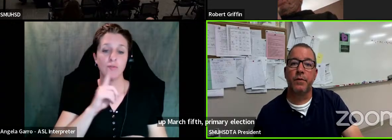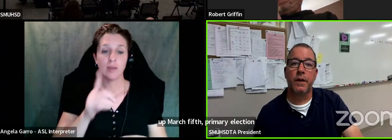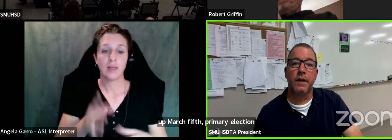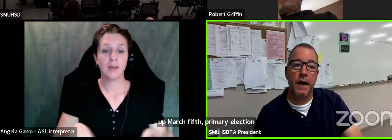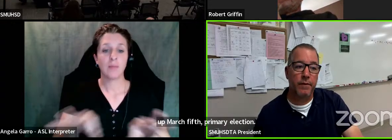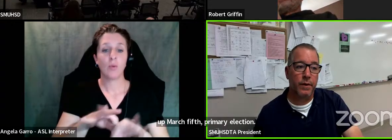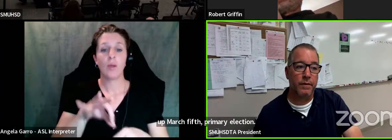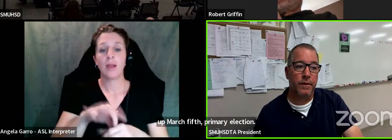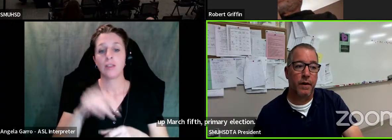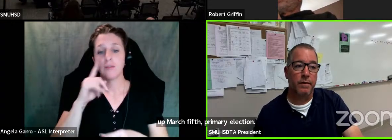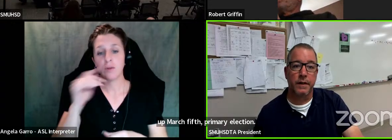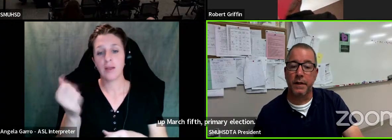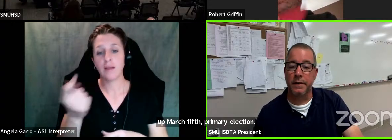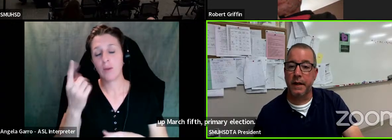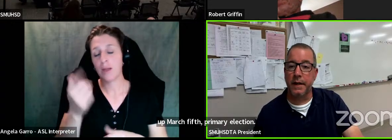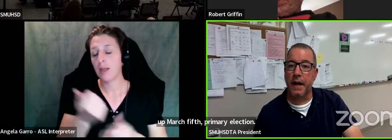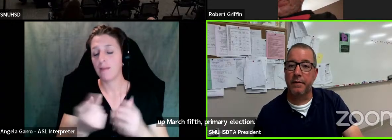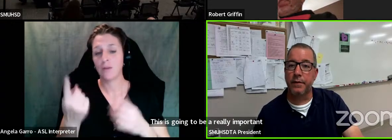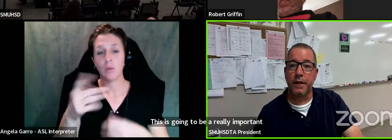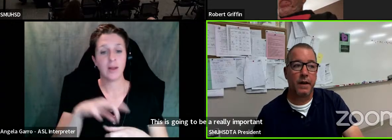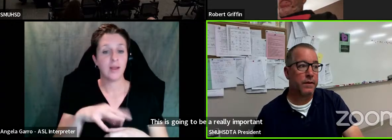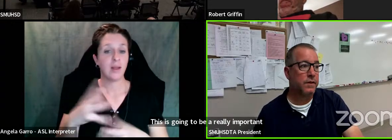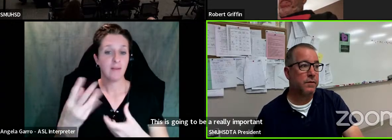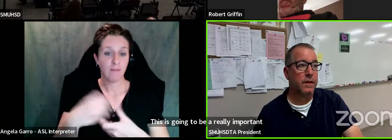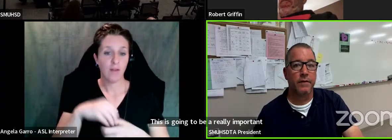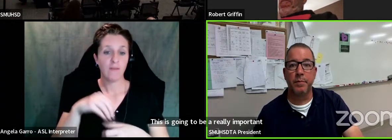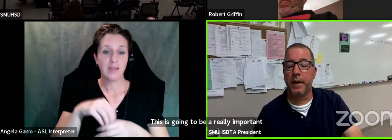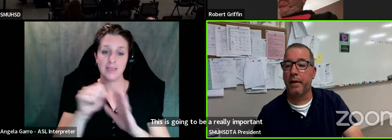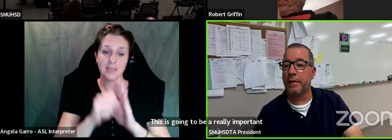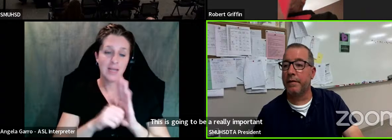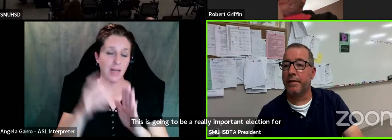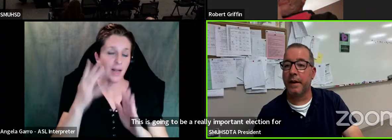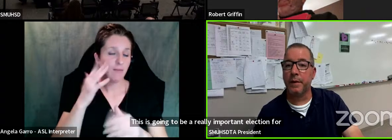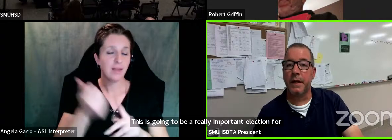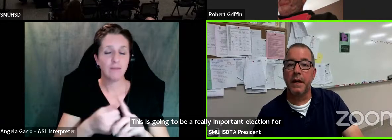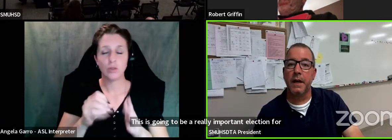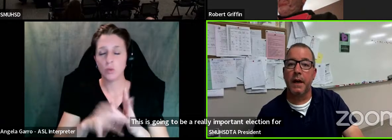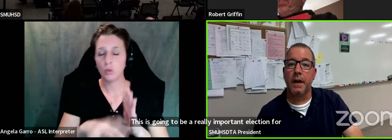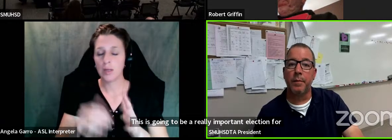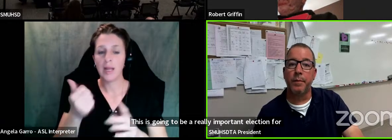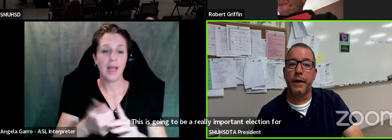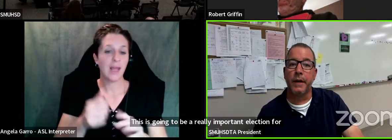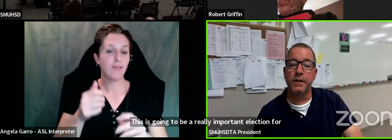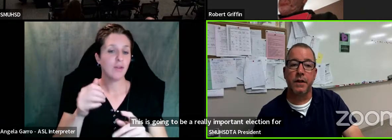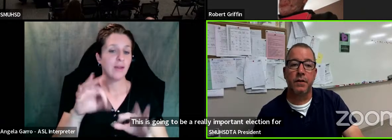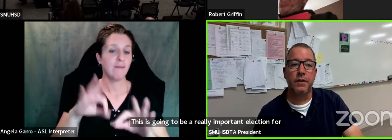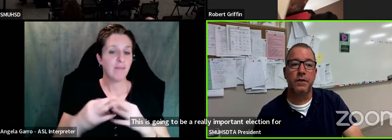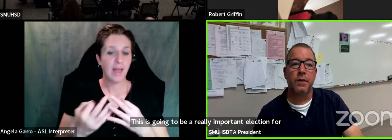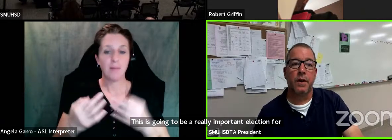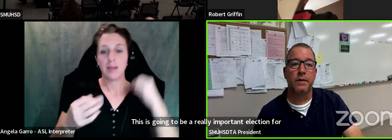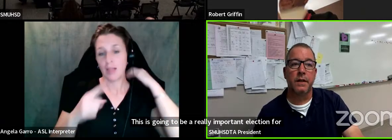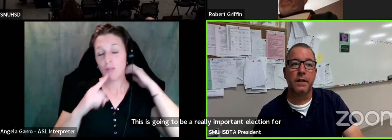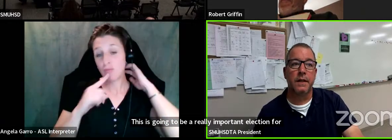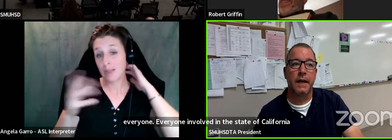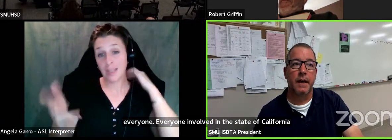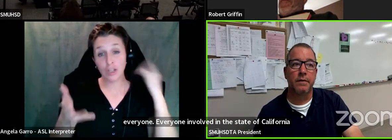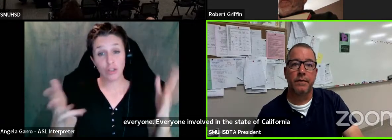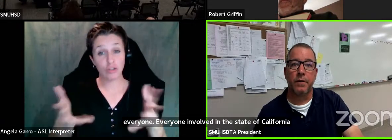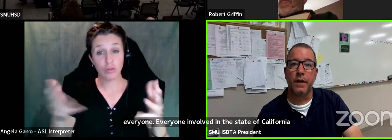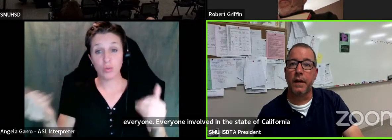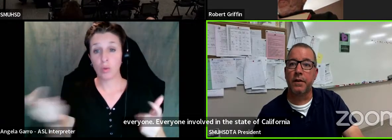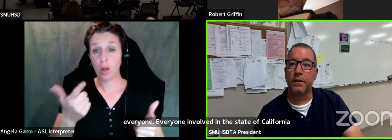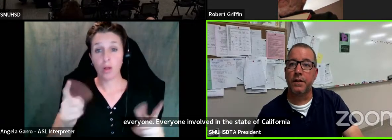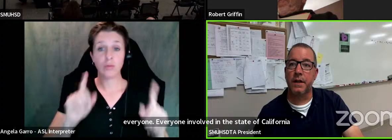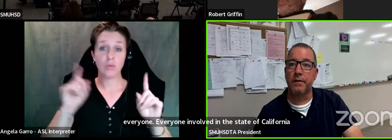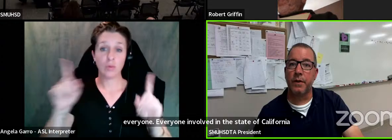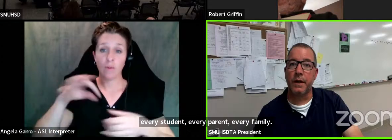for everyone involved in the state of California, every student, every parent, every family. I just encourage you all to get out and